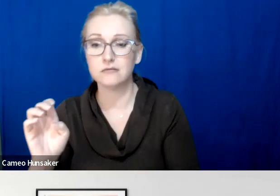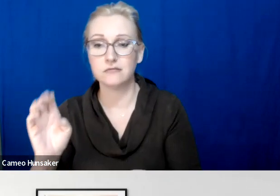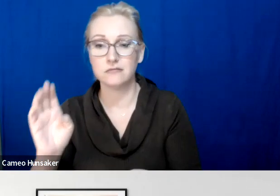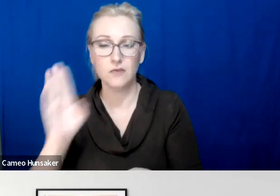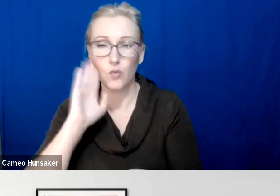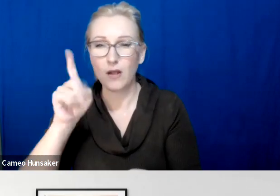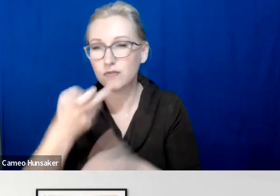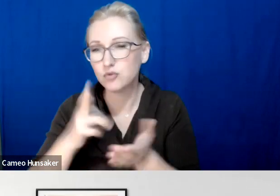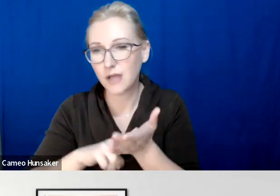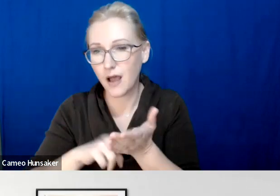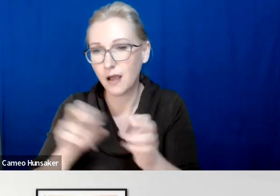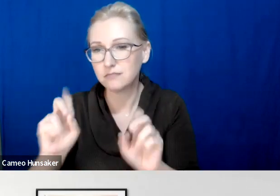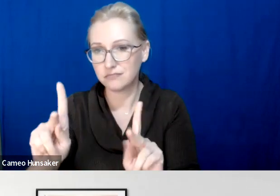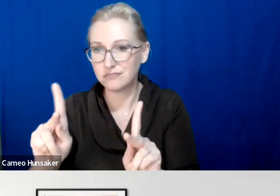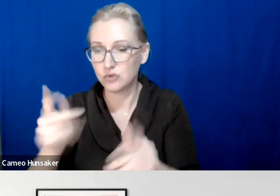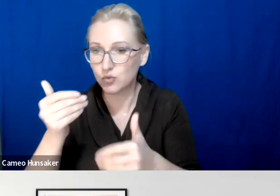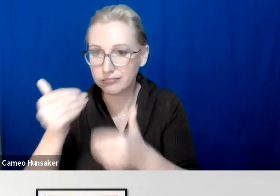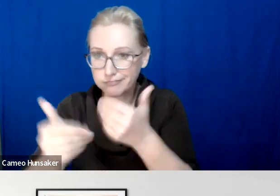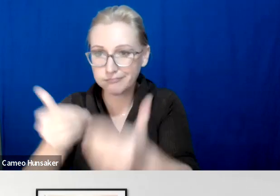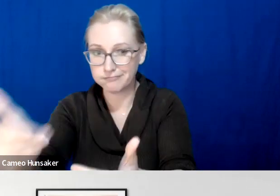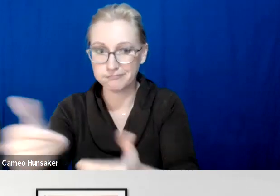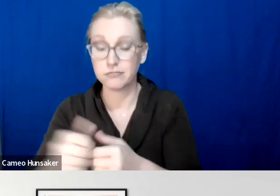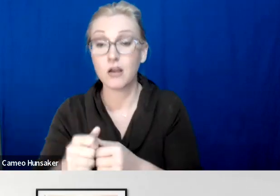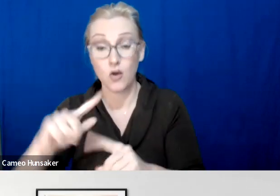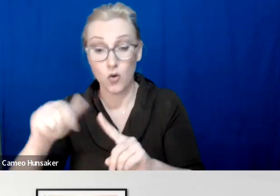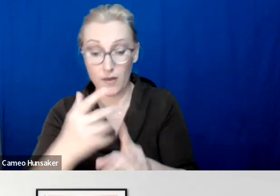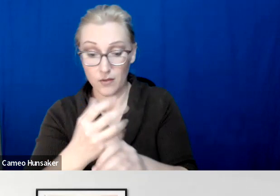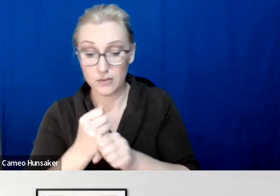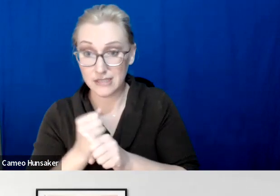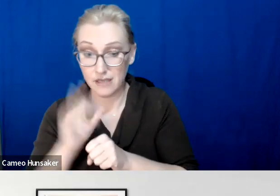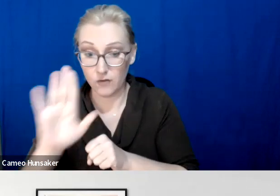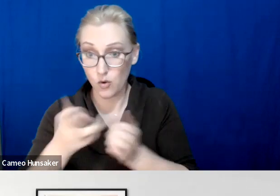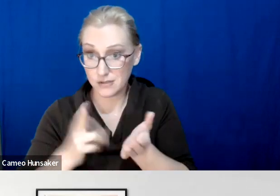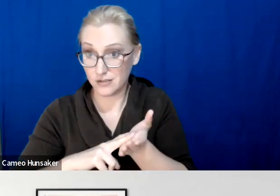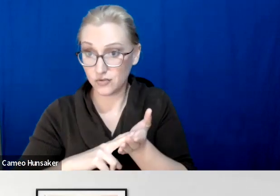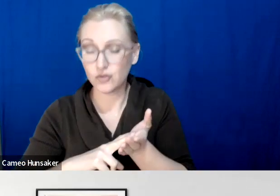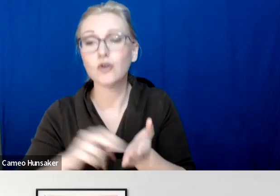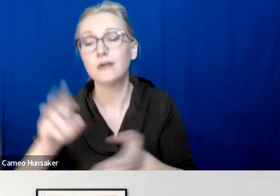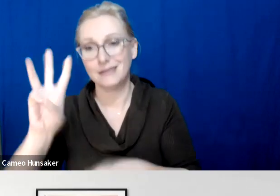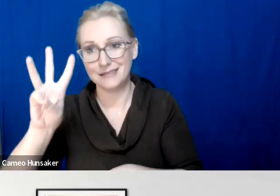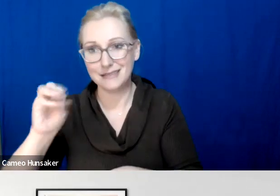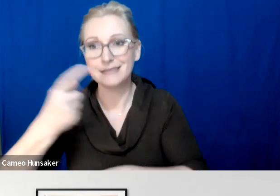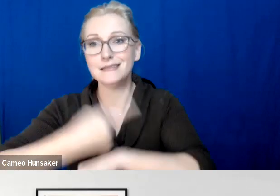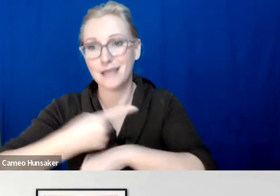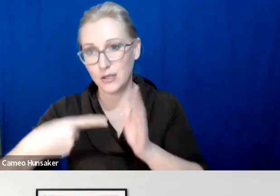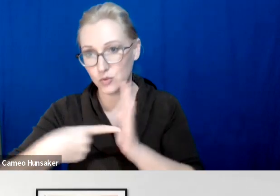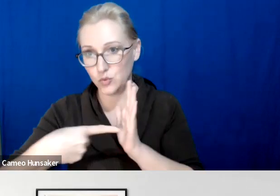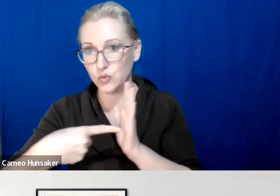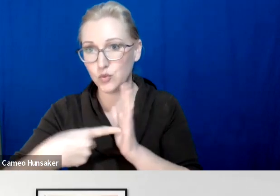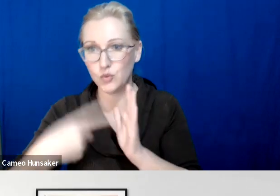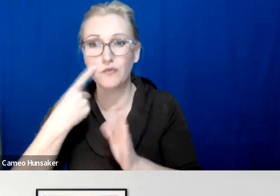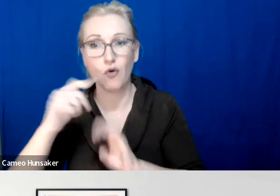And then from the time they receive your consent, they have 60 calendar days to conduct that evaluation and come back together to